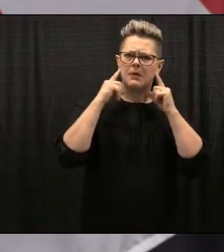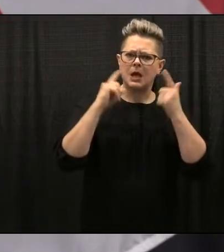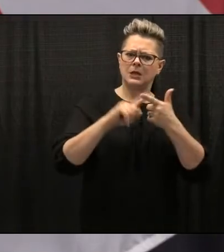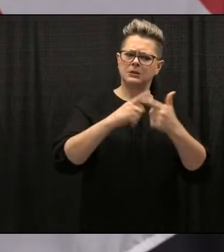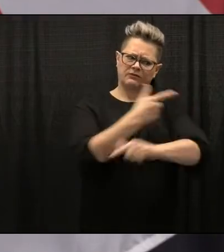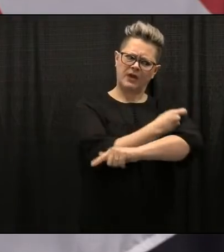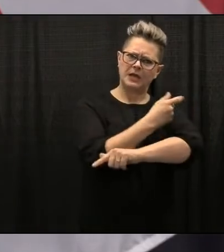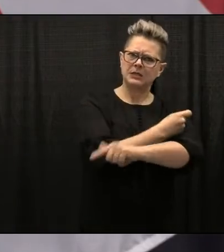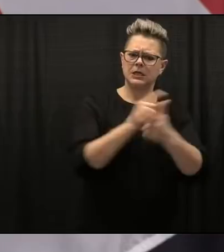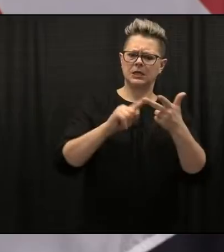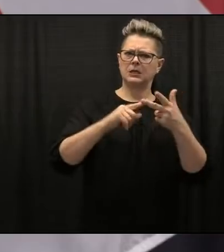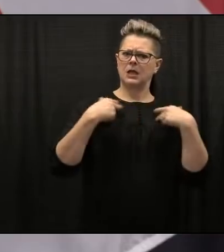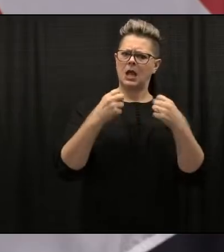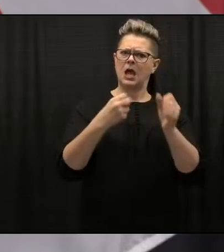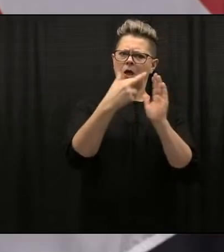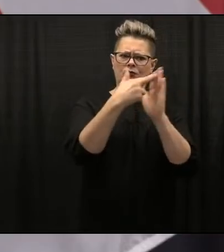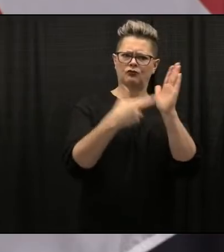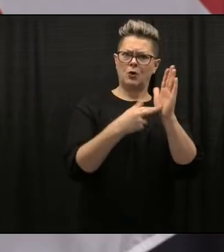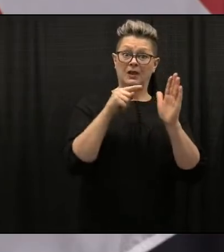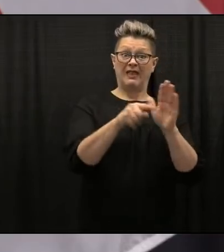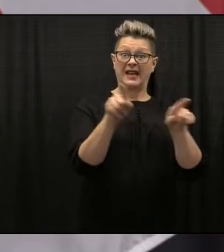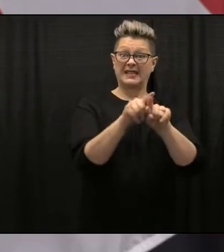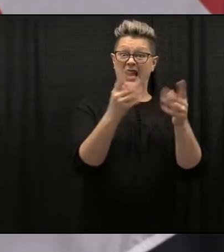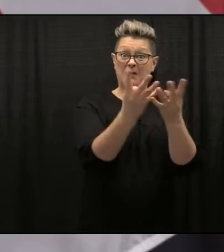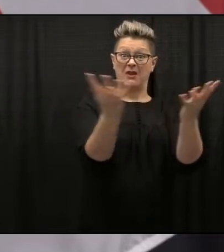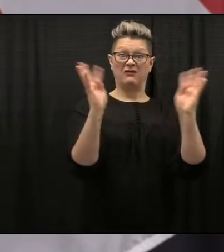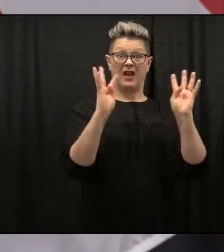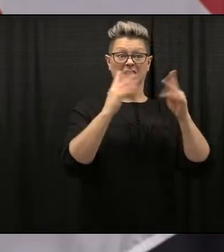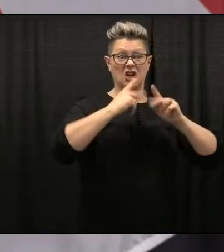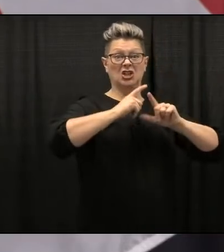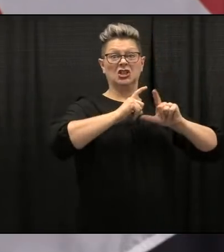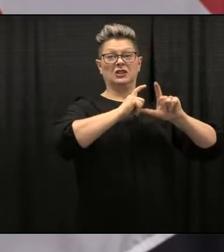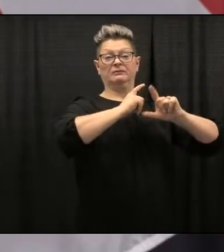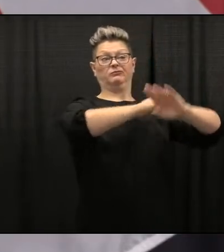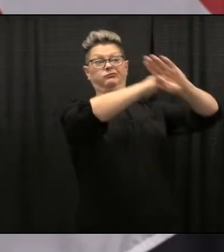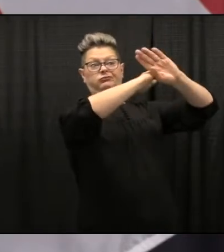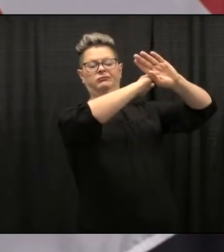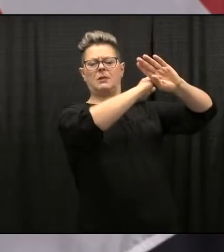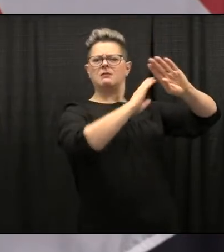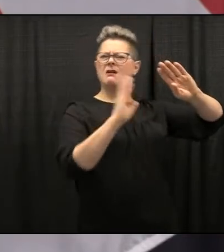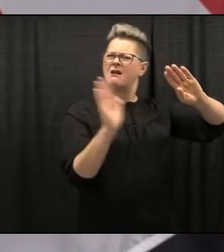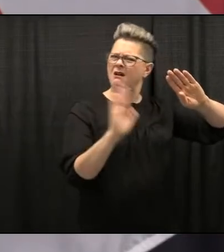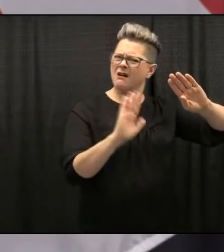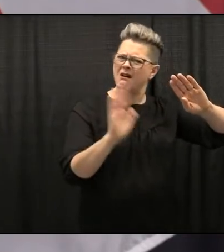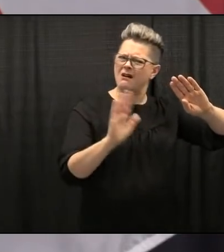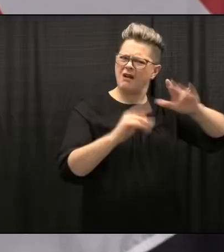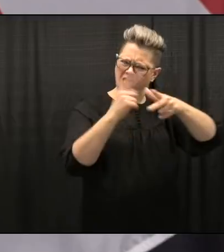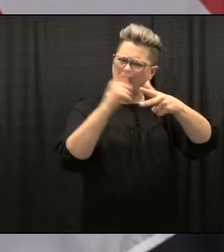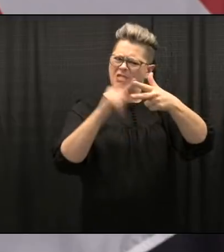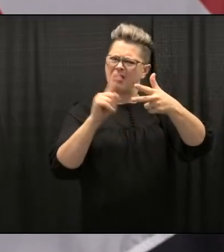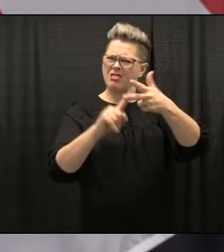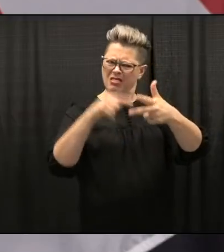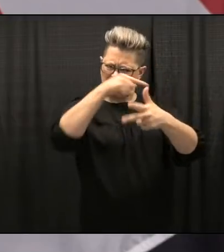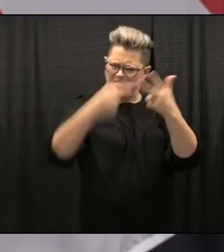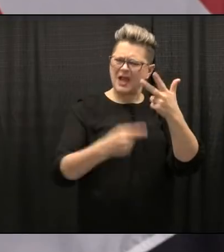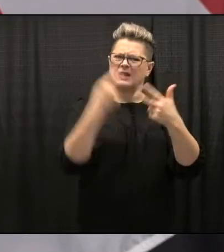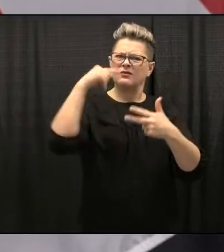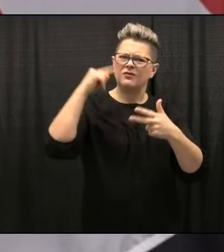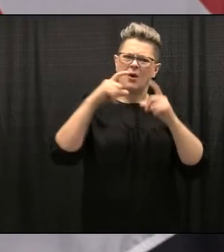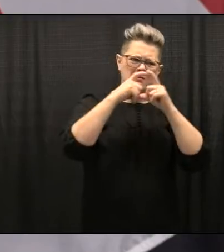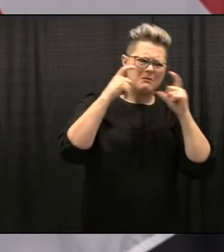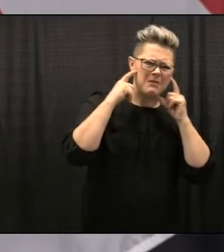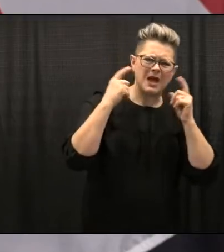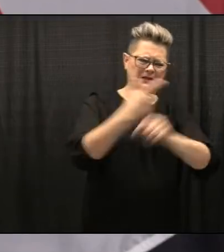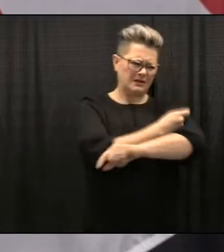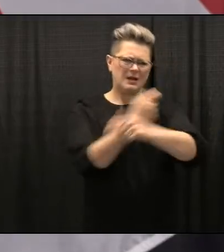health mandates were fences built to restrict them, rather than the very tools used to protect them and give